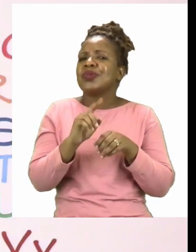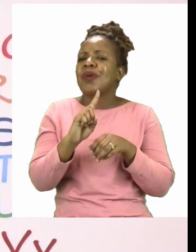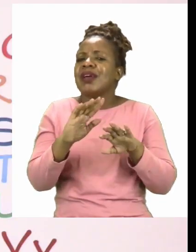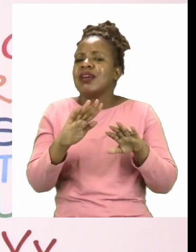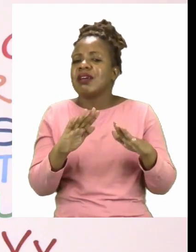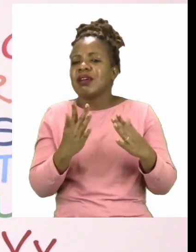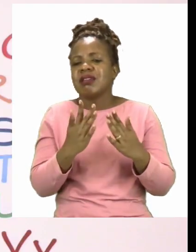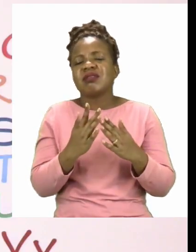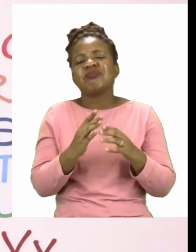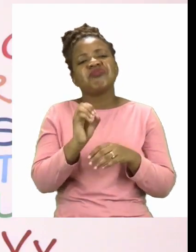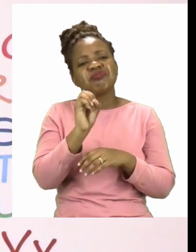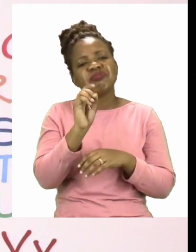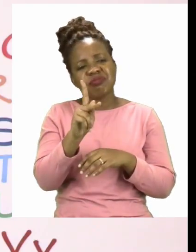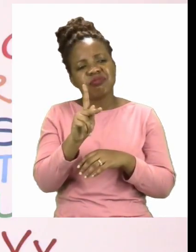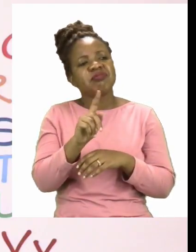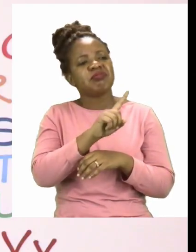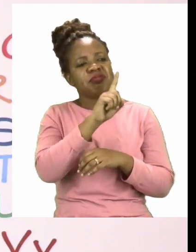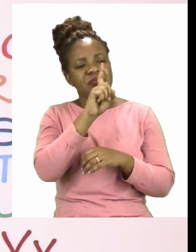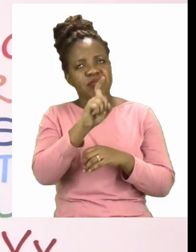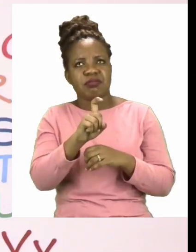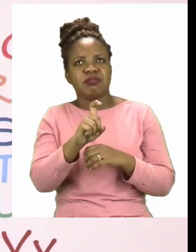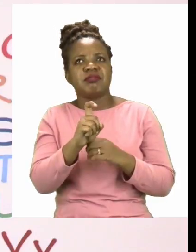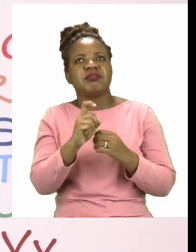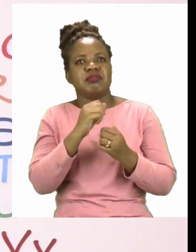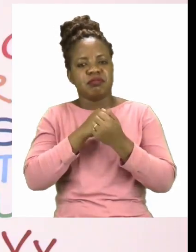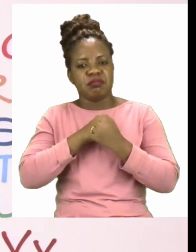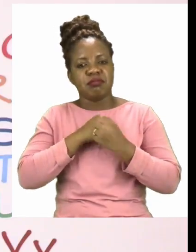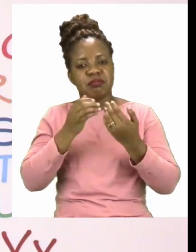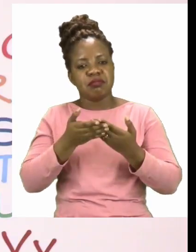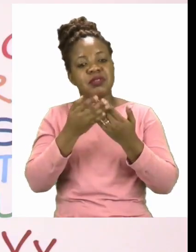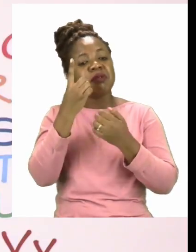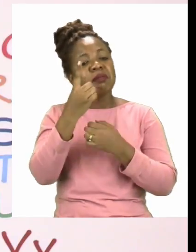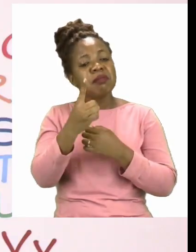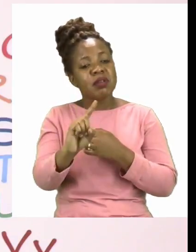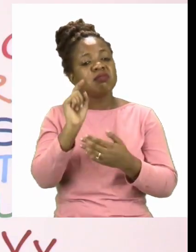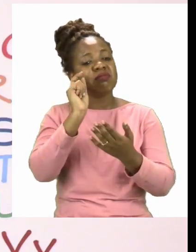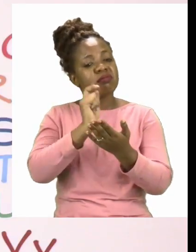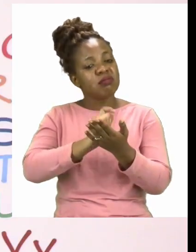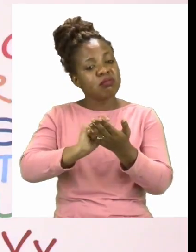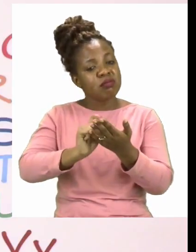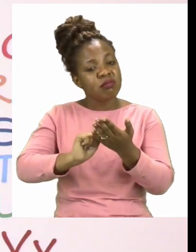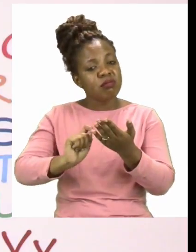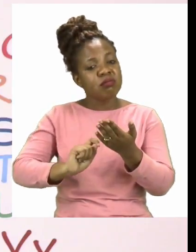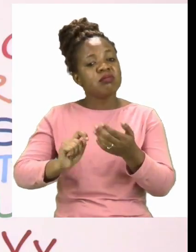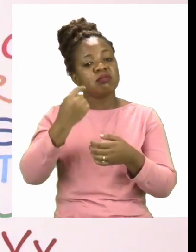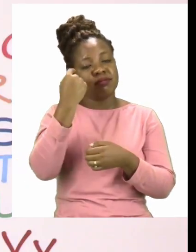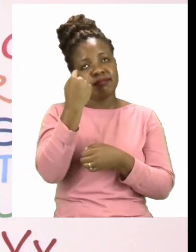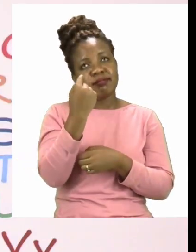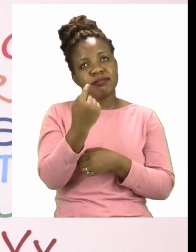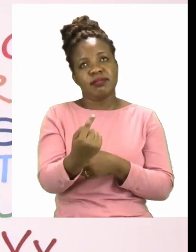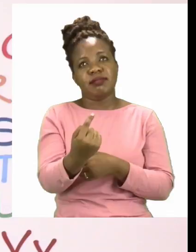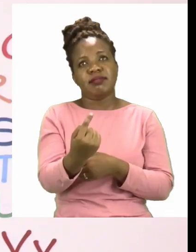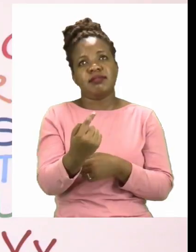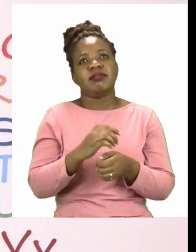adult for help. Just make sure that you end up doing your work by yourself. Now that we